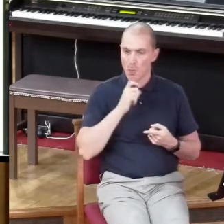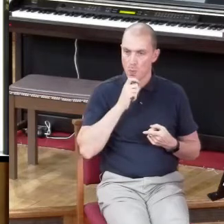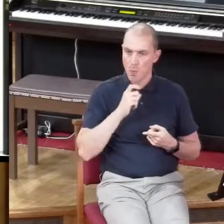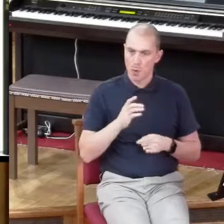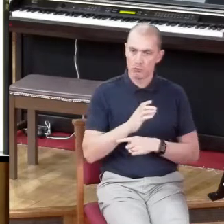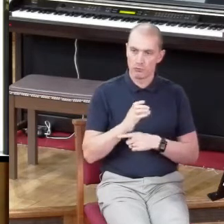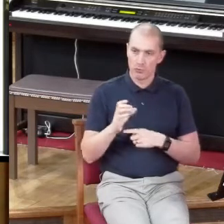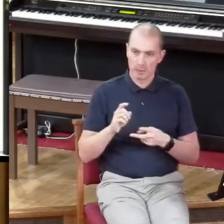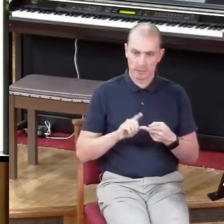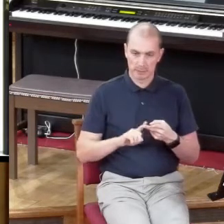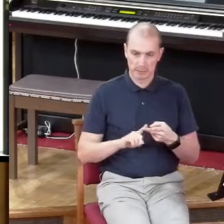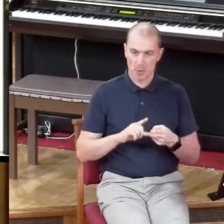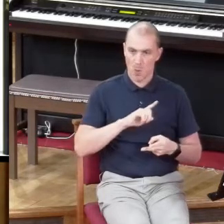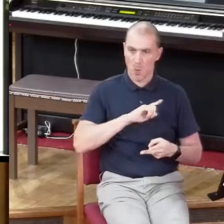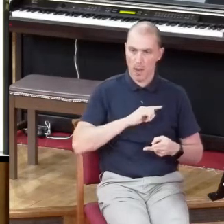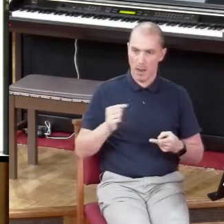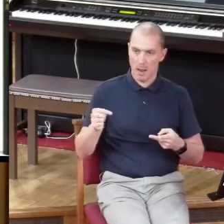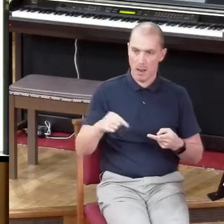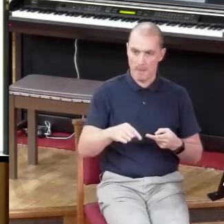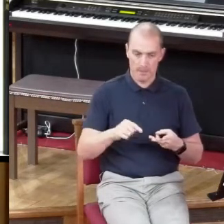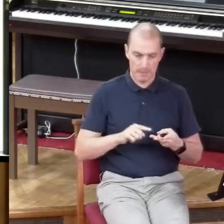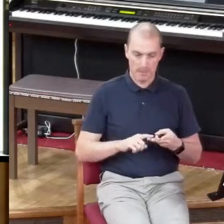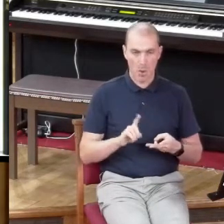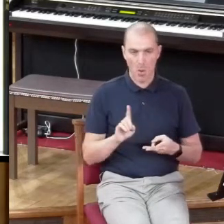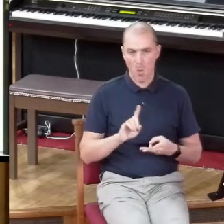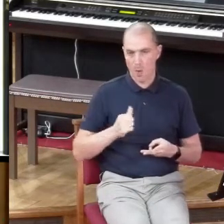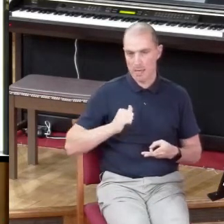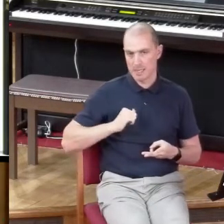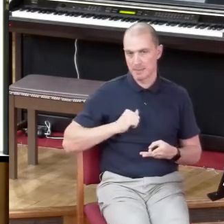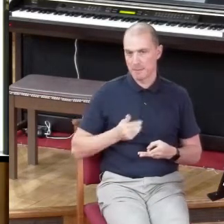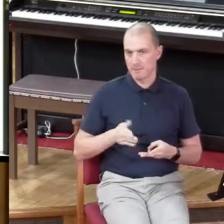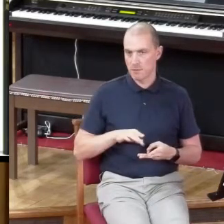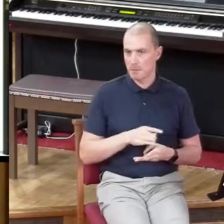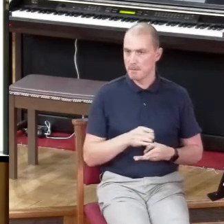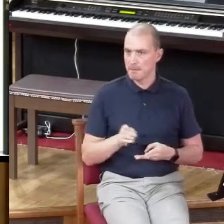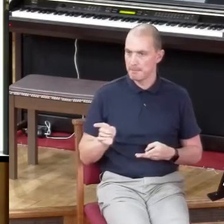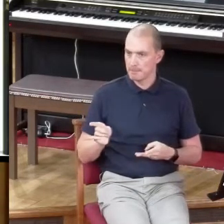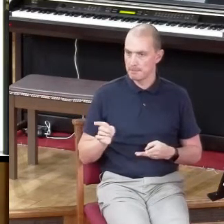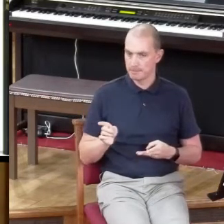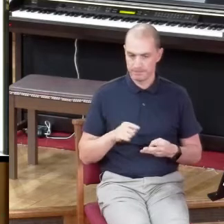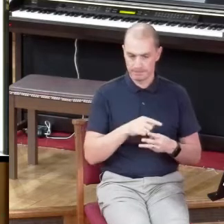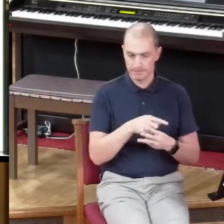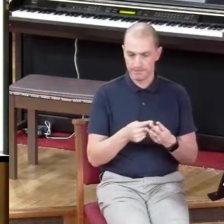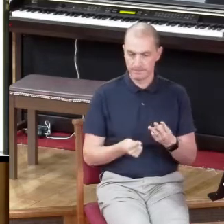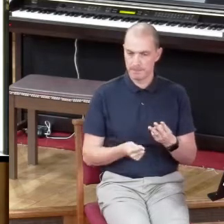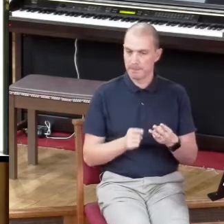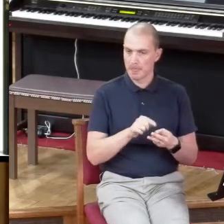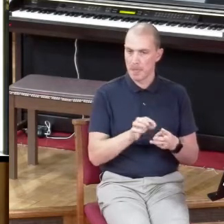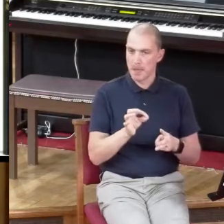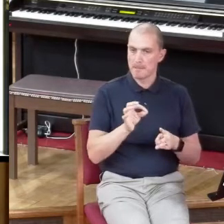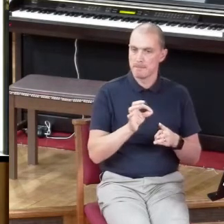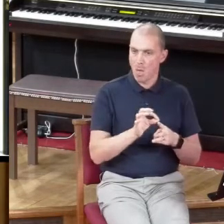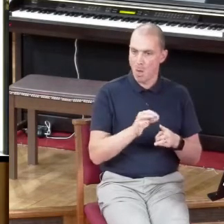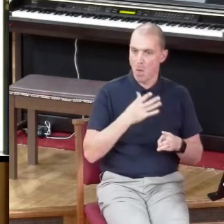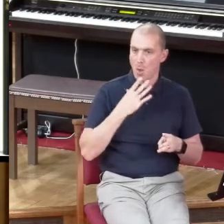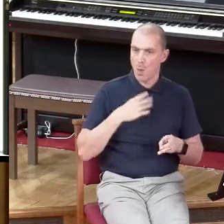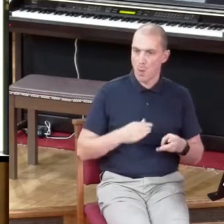Christ expects from us. And that's what Paul wanted to leave to his beleaguered church. And that's what